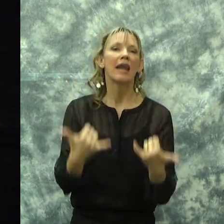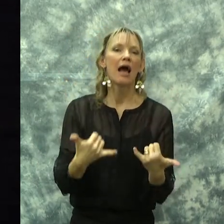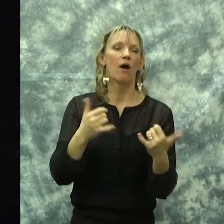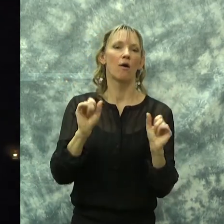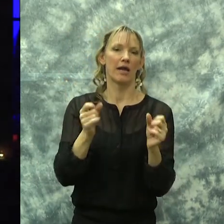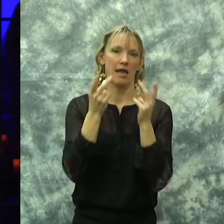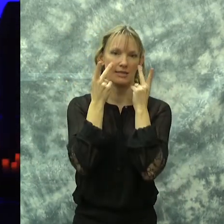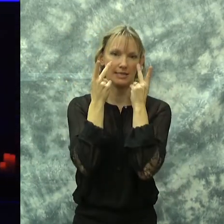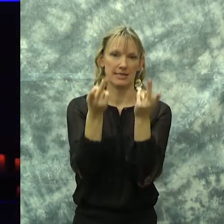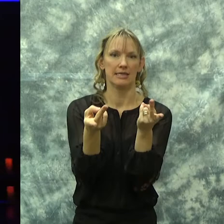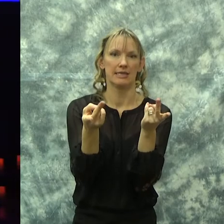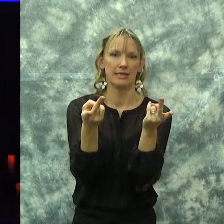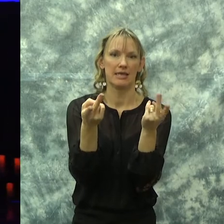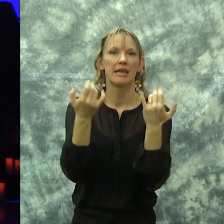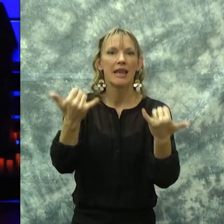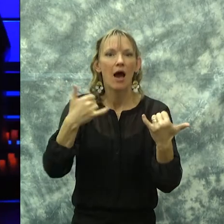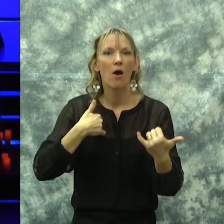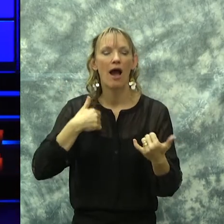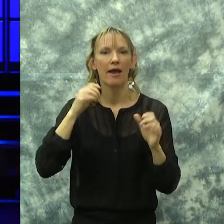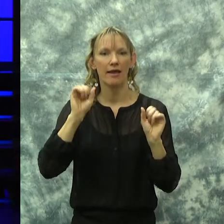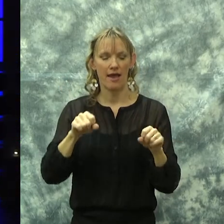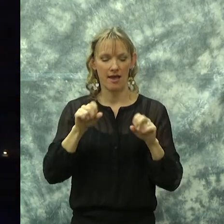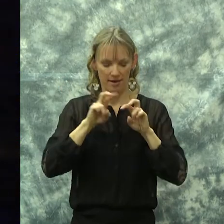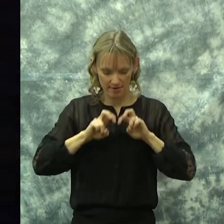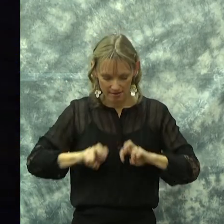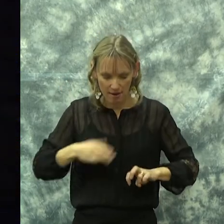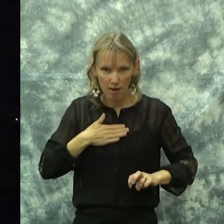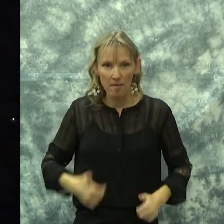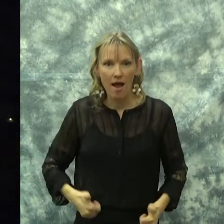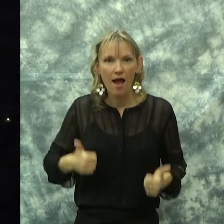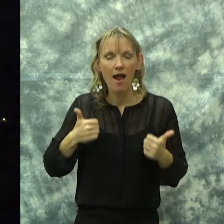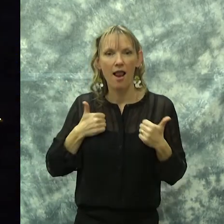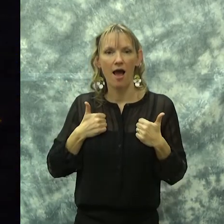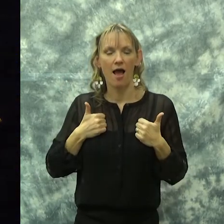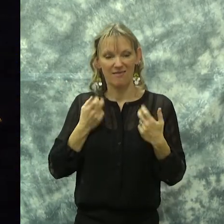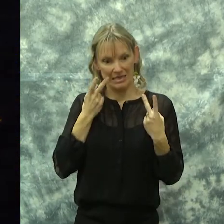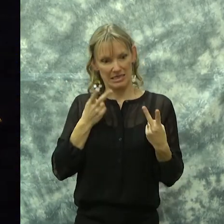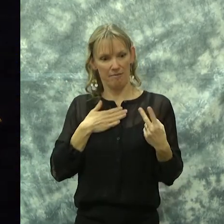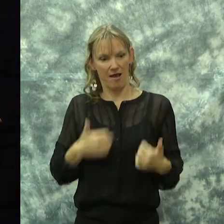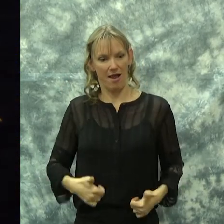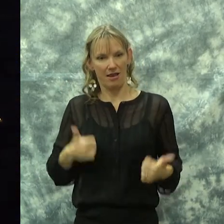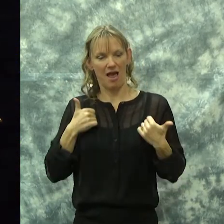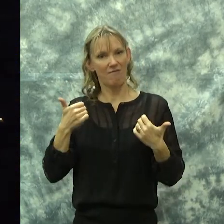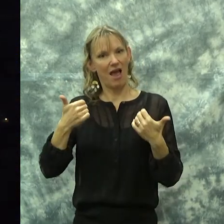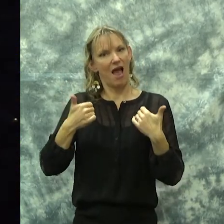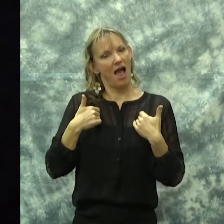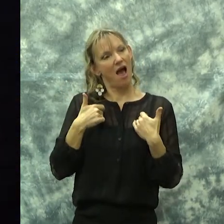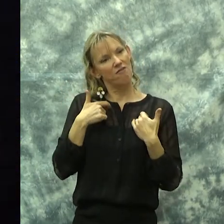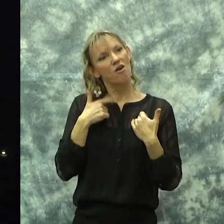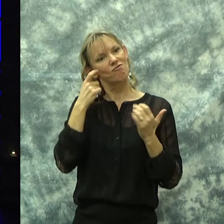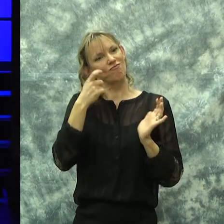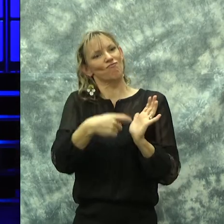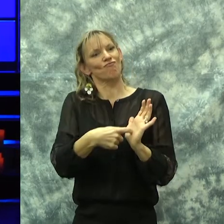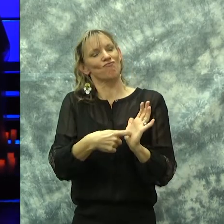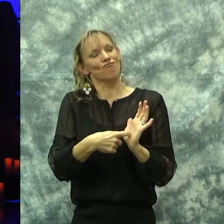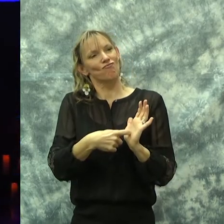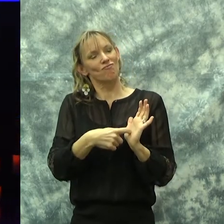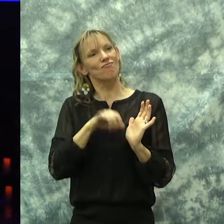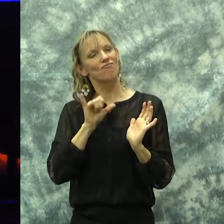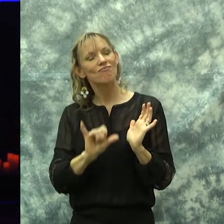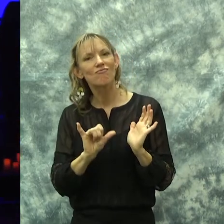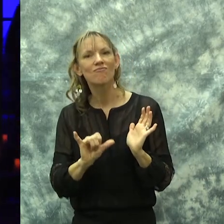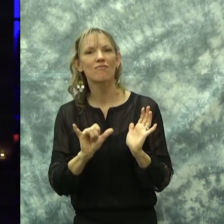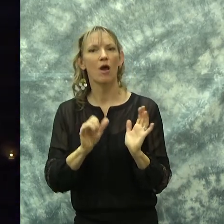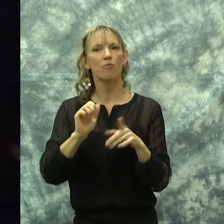I can see. Now I can look into my life and have reverence for it and practice